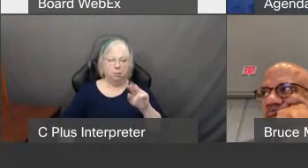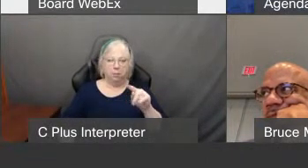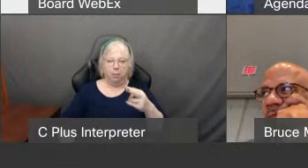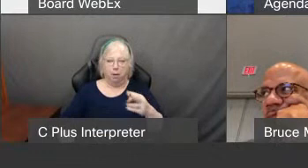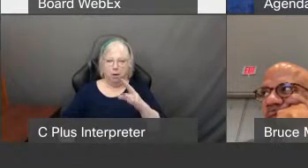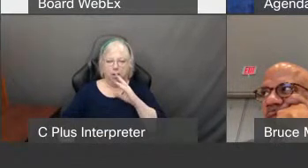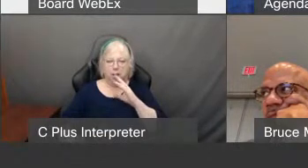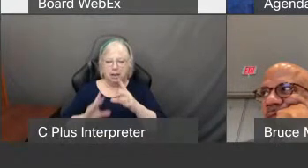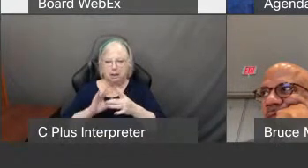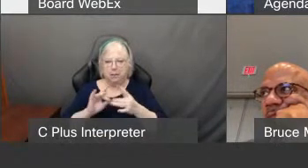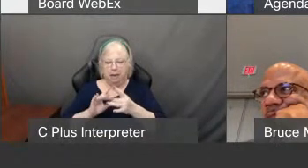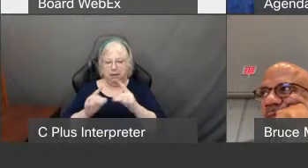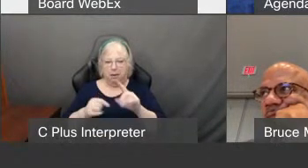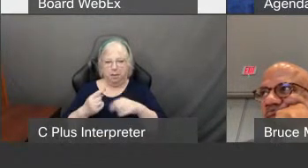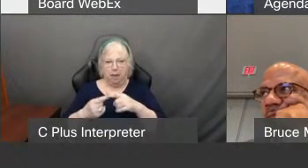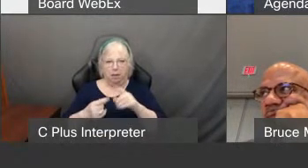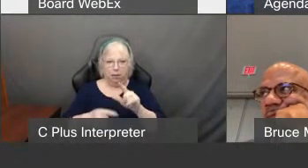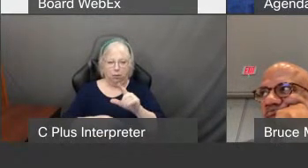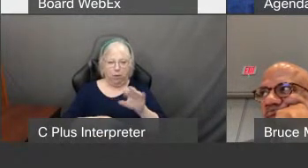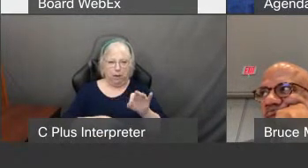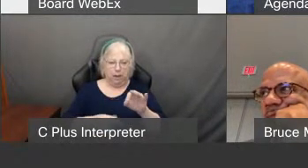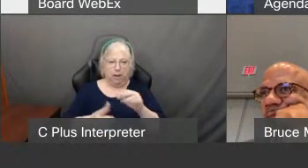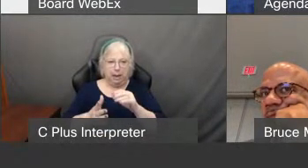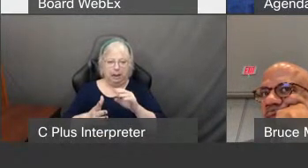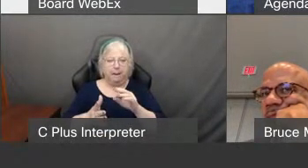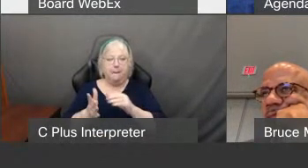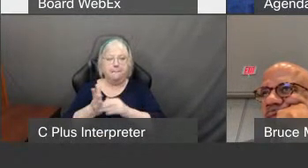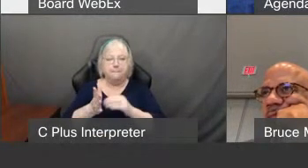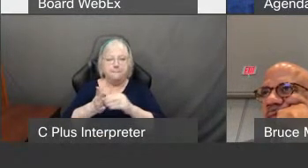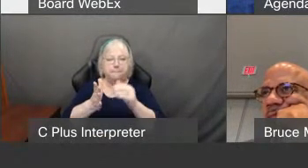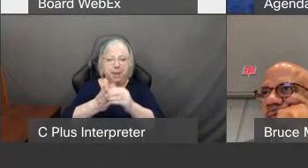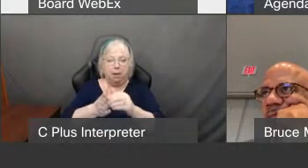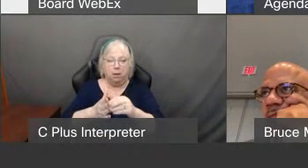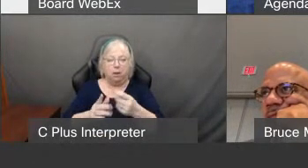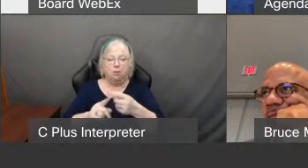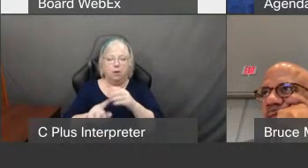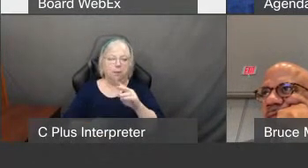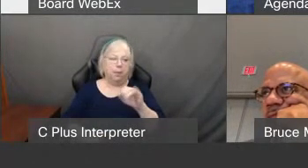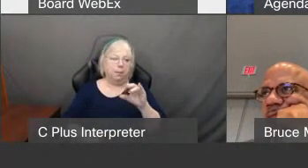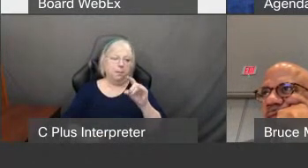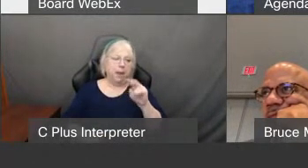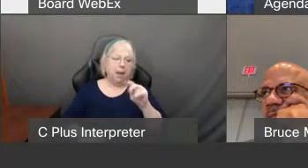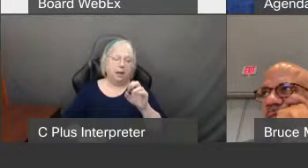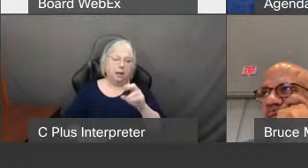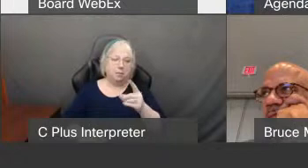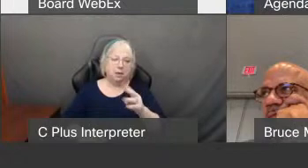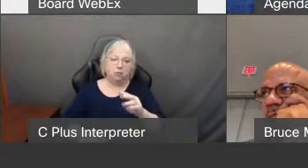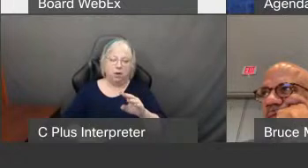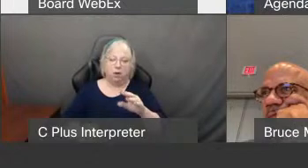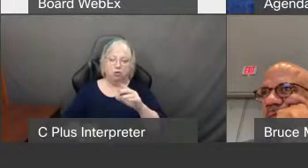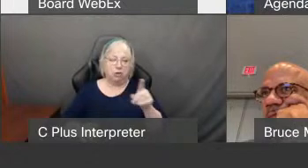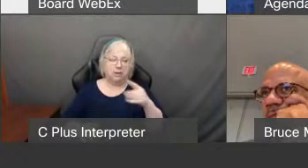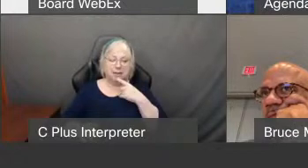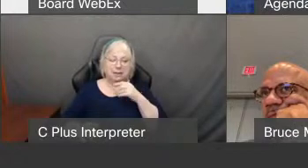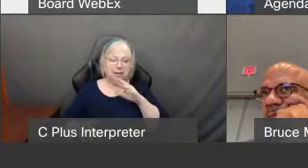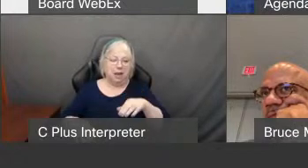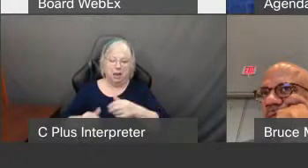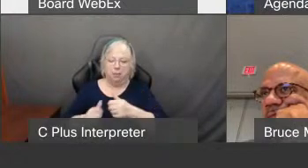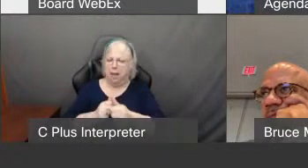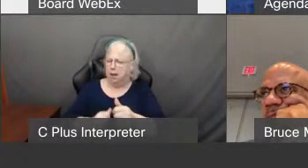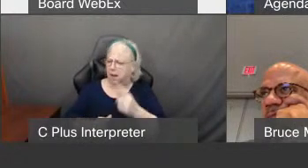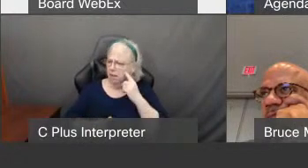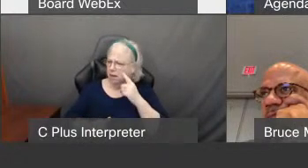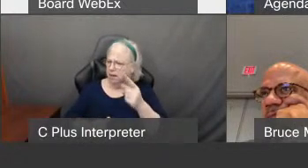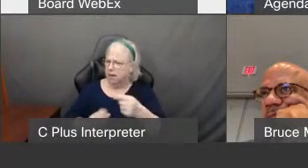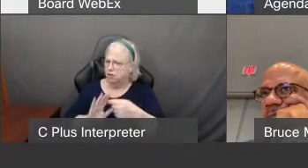from the Biden administration that has not been passed or even authored a bill. I think what I saw said it was passed, and it was,